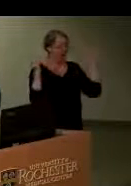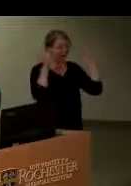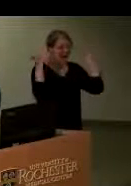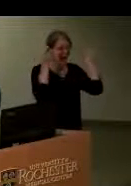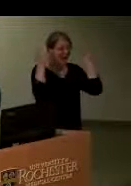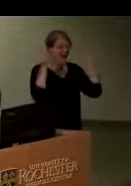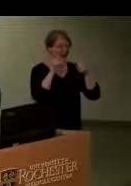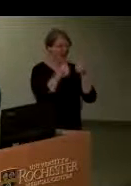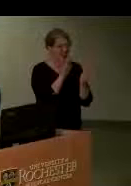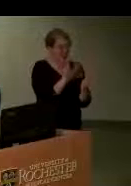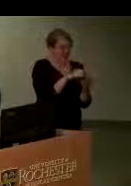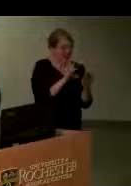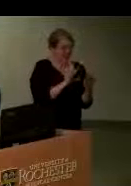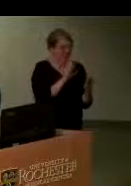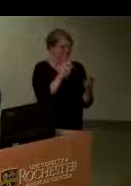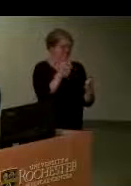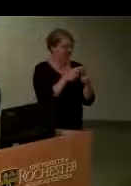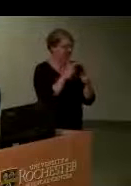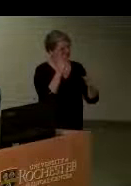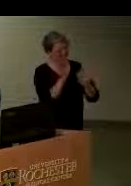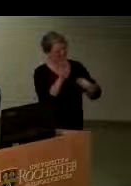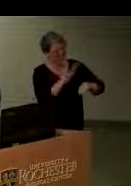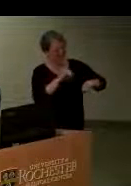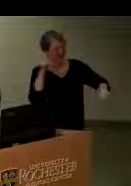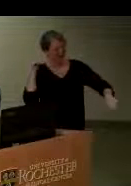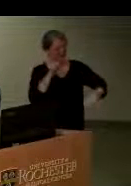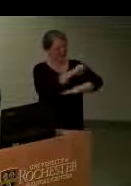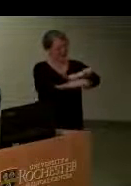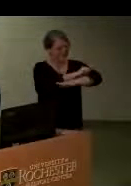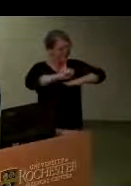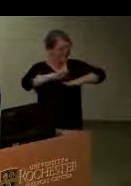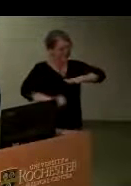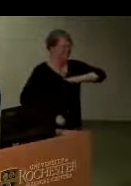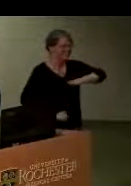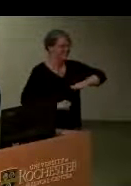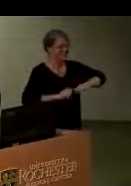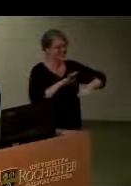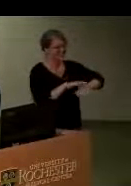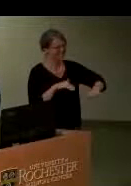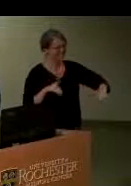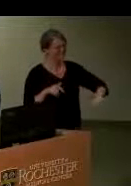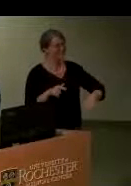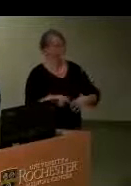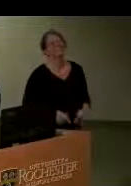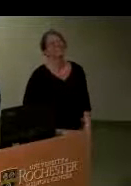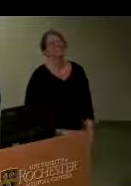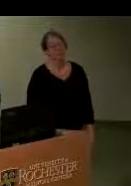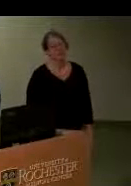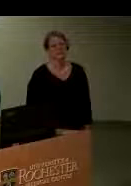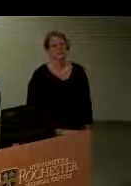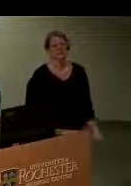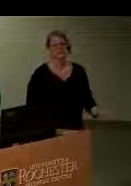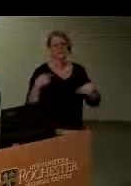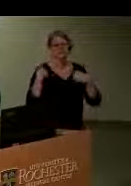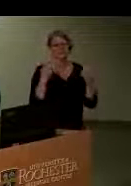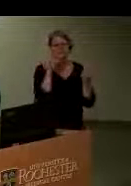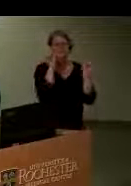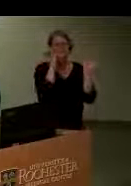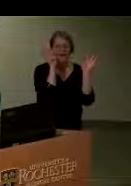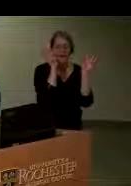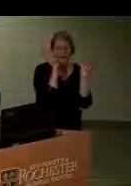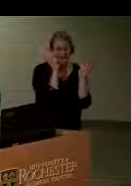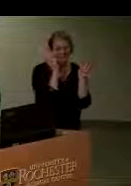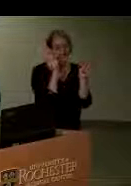their student's name gets called on the stage. And it's been amazing. So